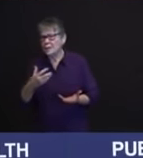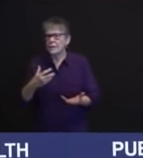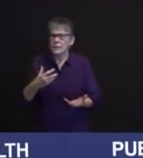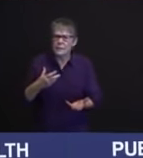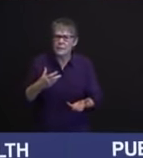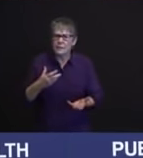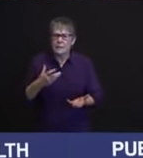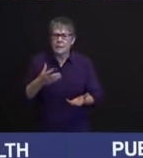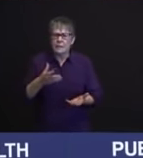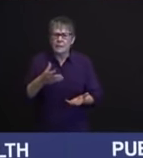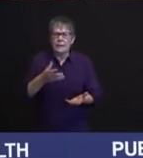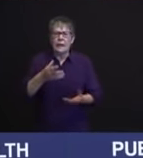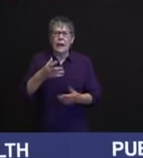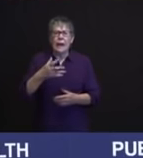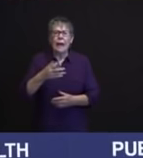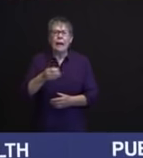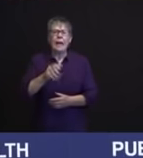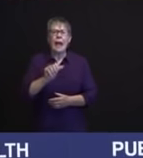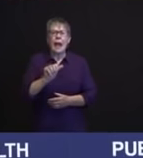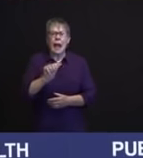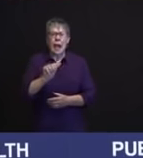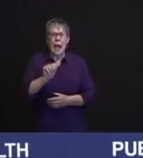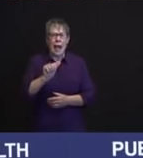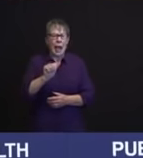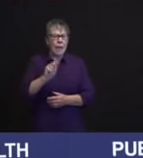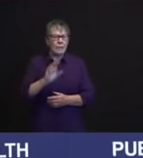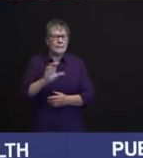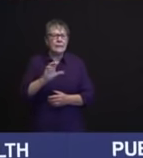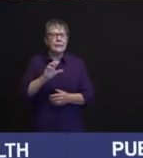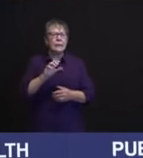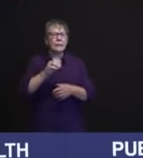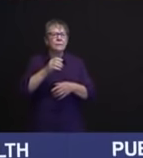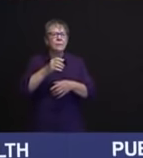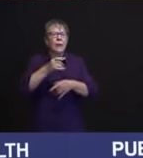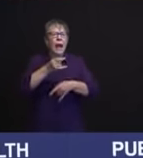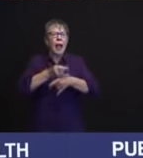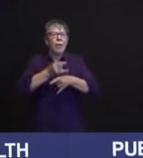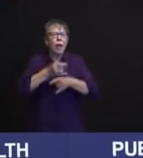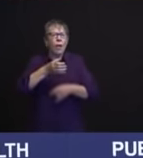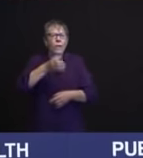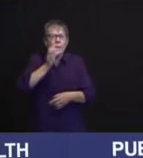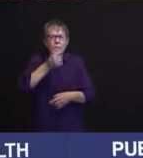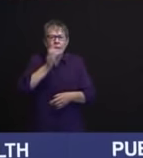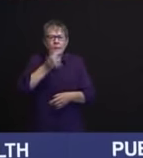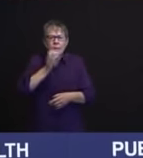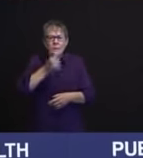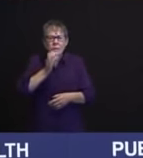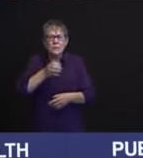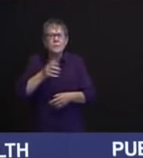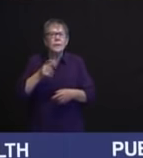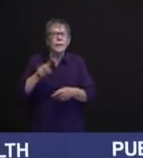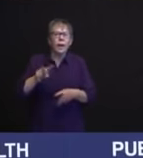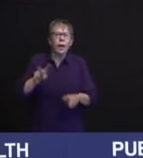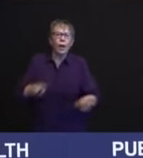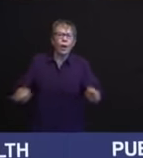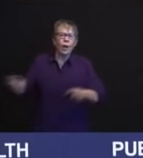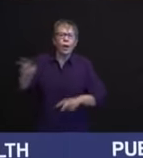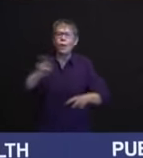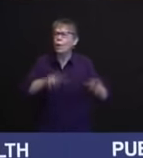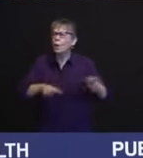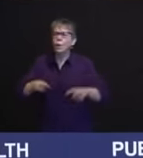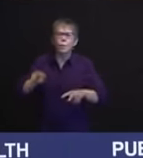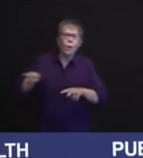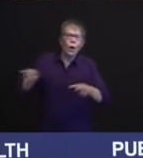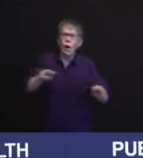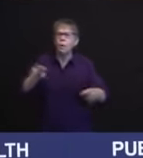and criminal justice investigators out last Tuesday and Wednesday. On Tuesday, they cited establishment in Neptune City and